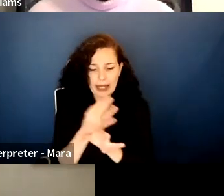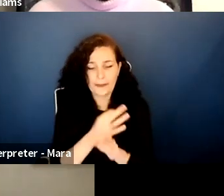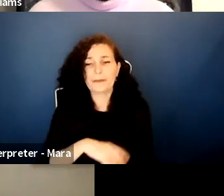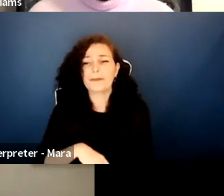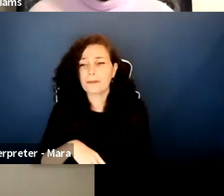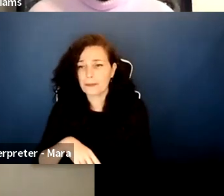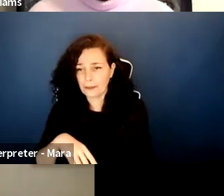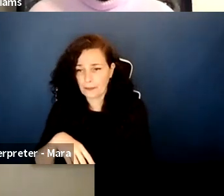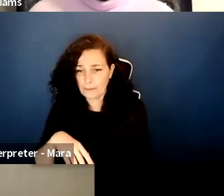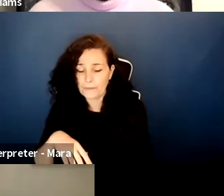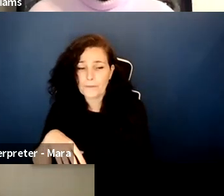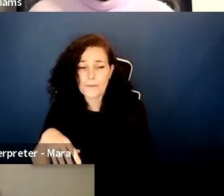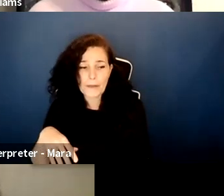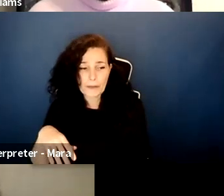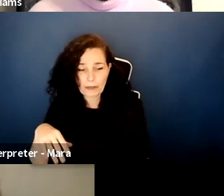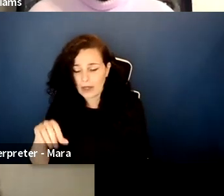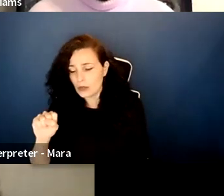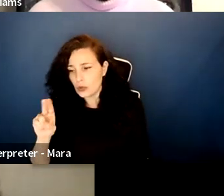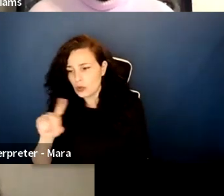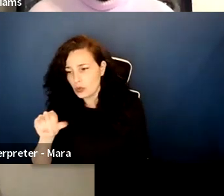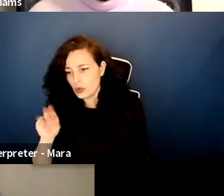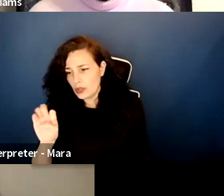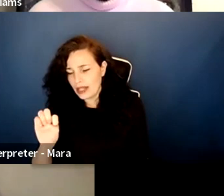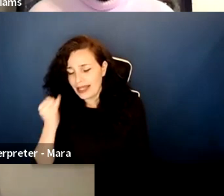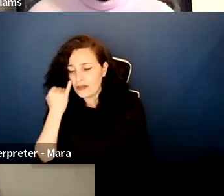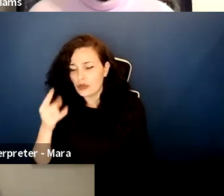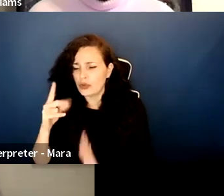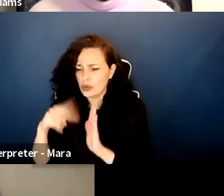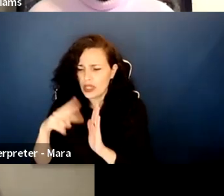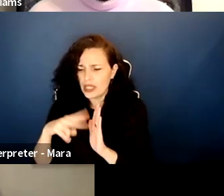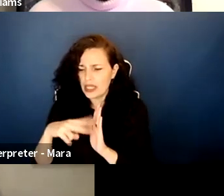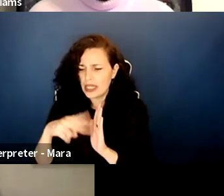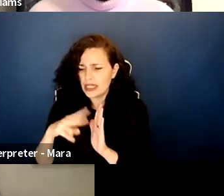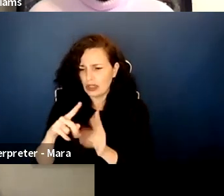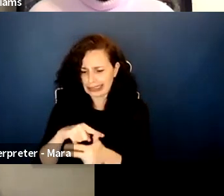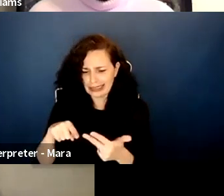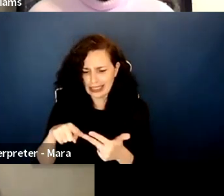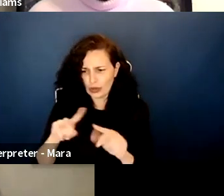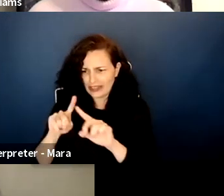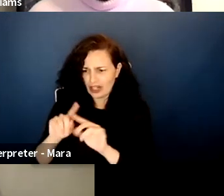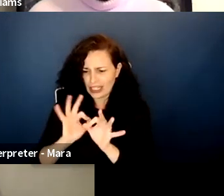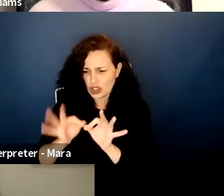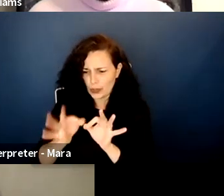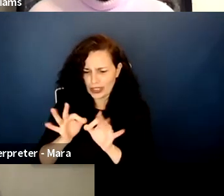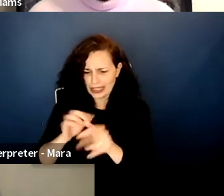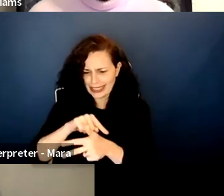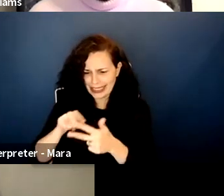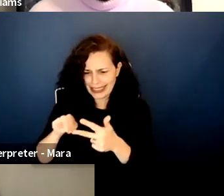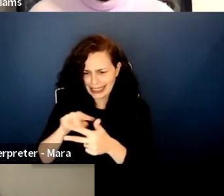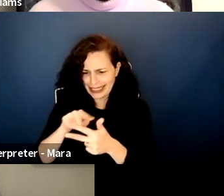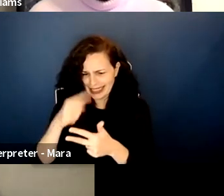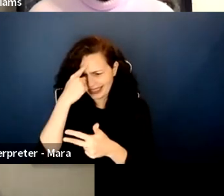you have that you're not sure is the one, if you read it and go, oh, well, I can see this go 3 different ways, check in with your